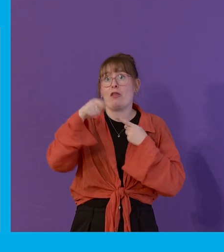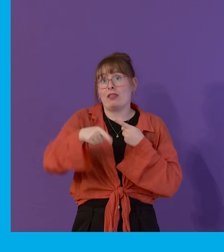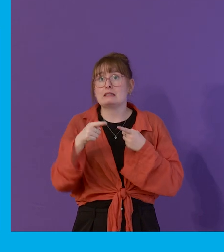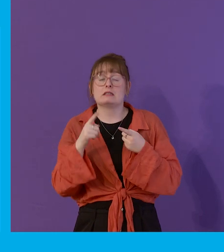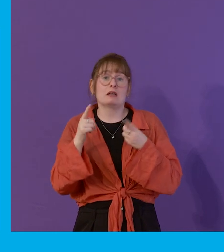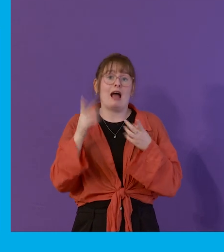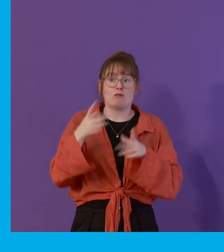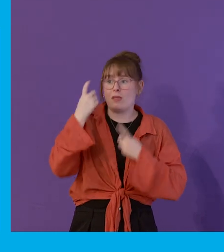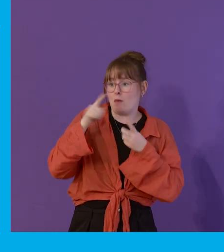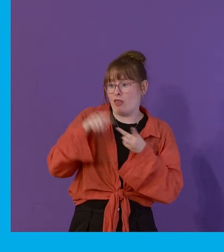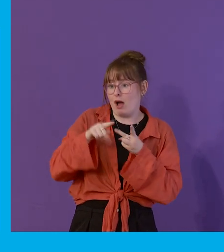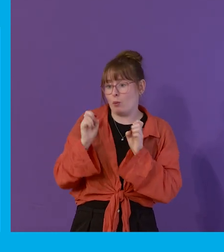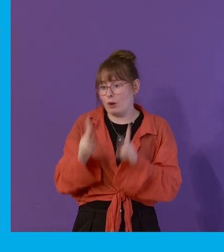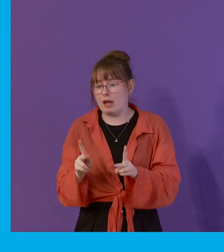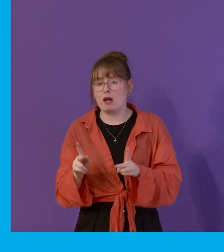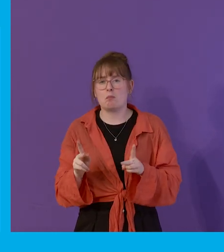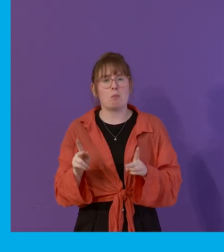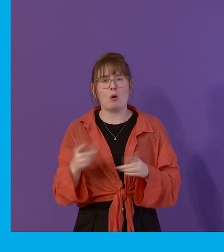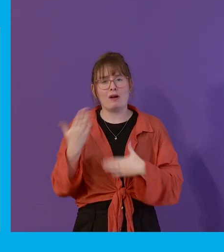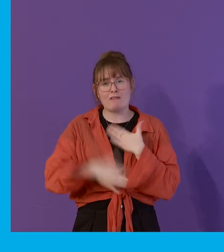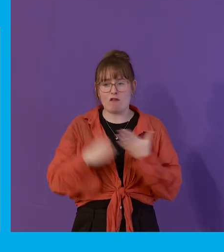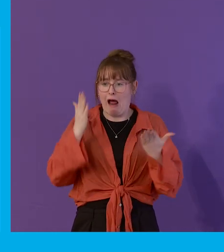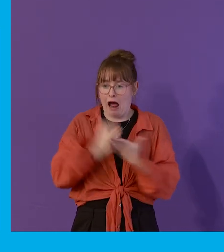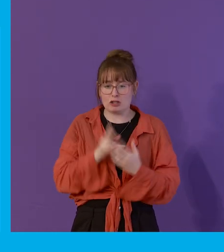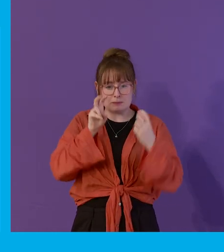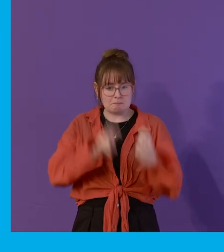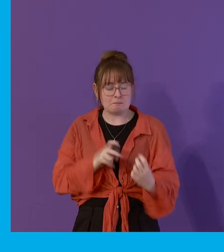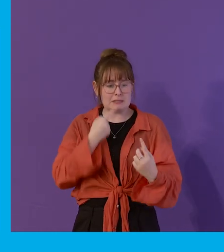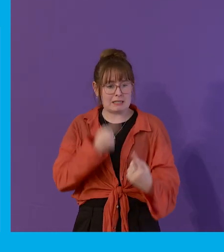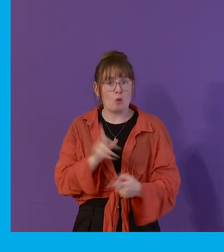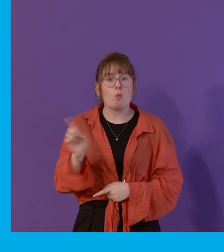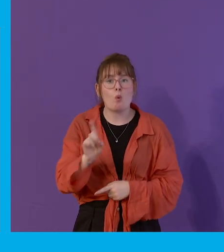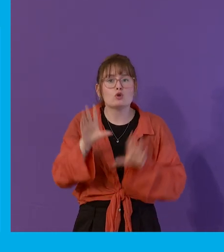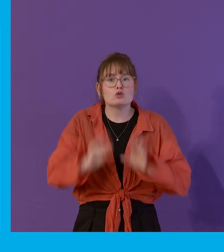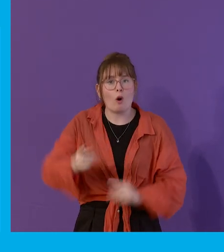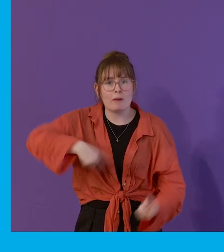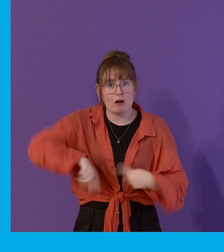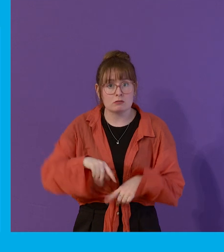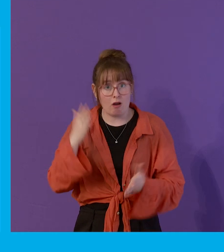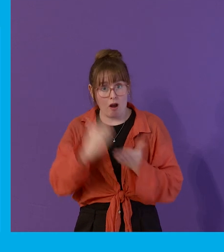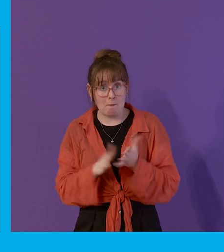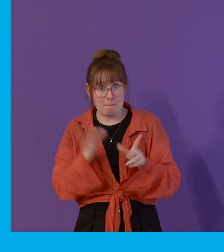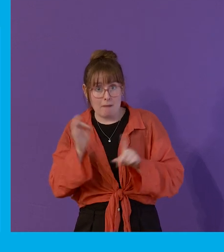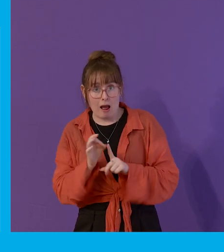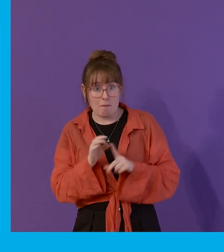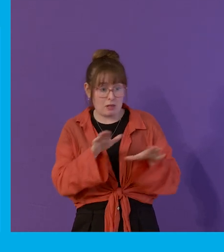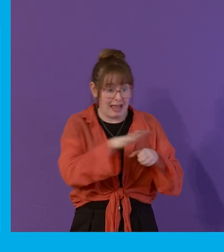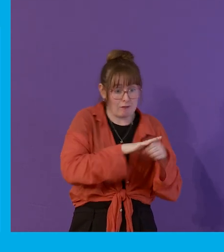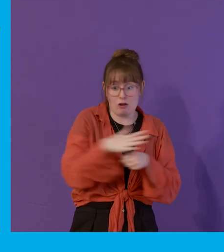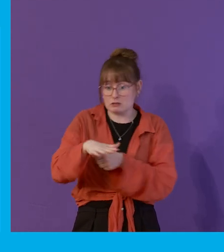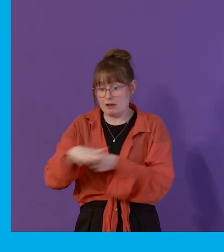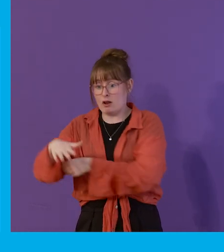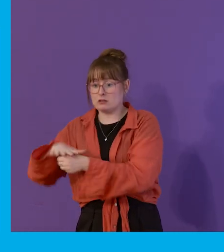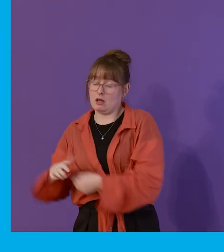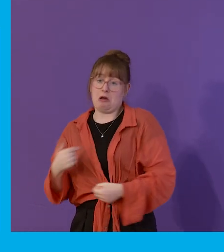yet we never scale it. What is it? What's stopping us? Is it just the lines on the map? Is it something deeper? I'm not sure I